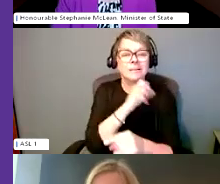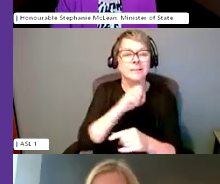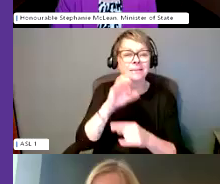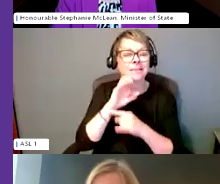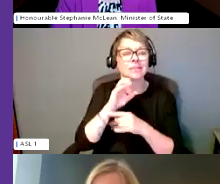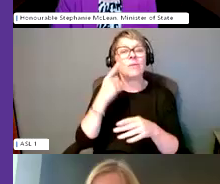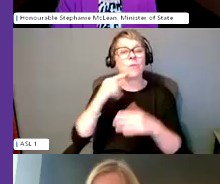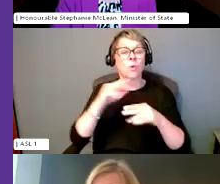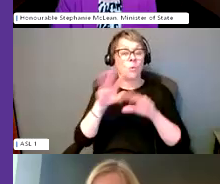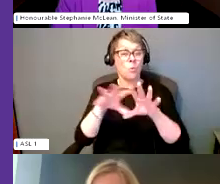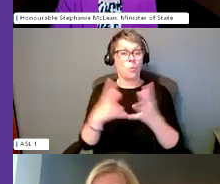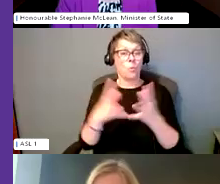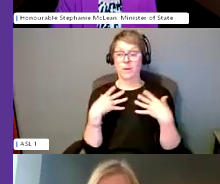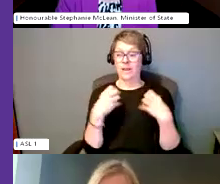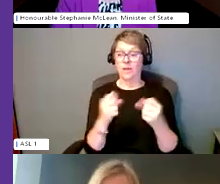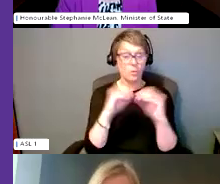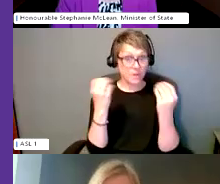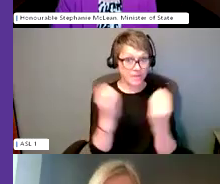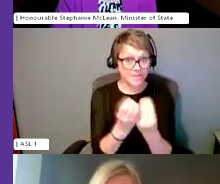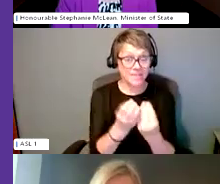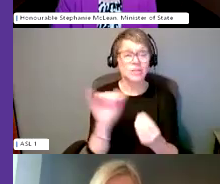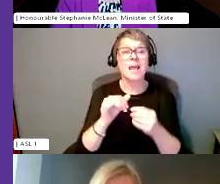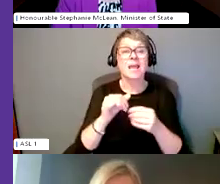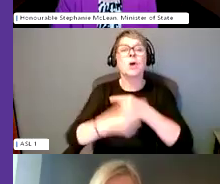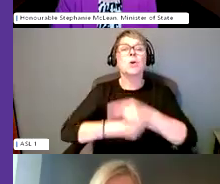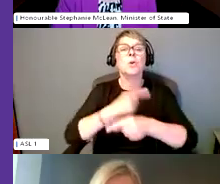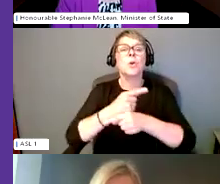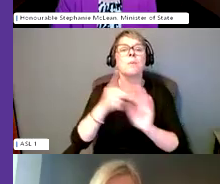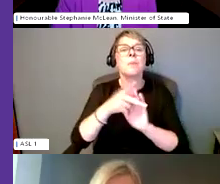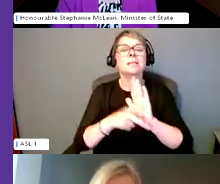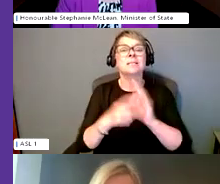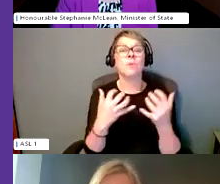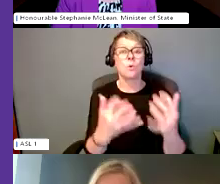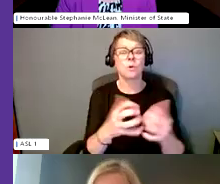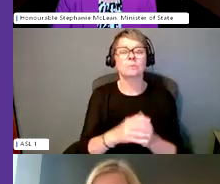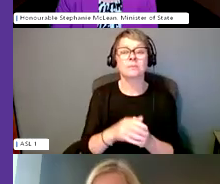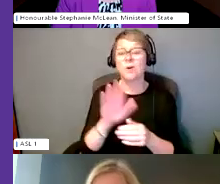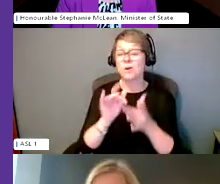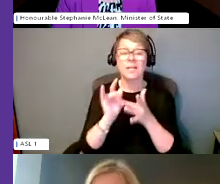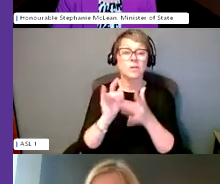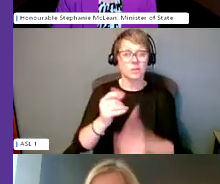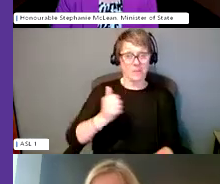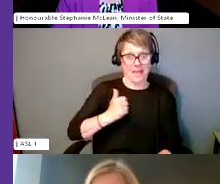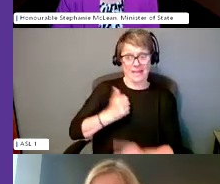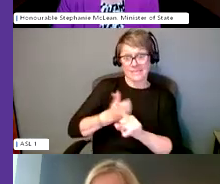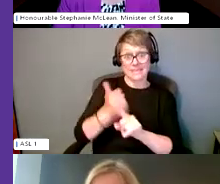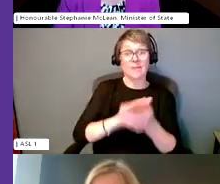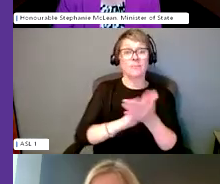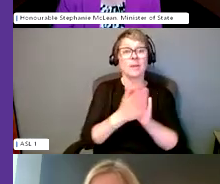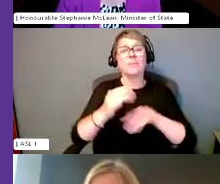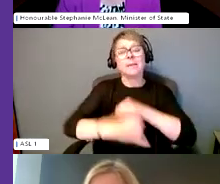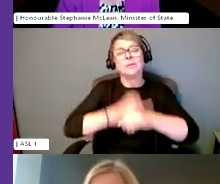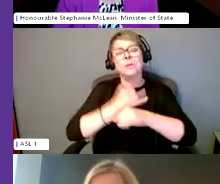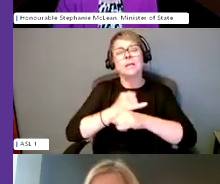World Health Organization and global policy forums. Through her leadership, Canada has become an internationally